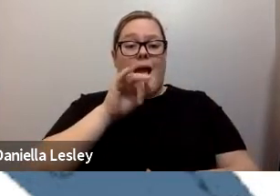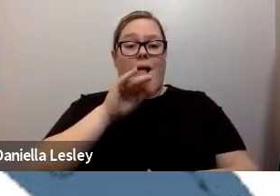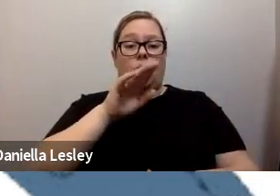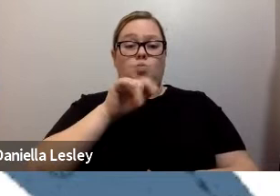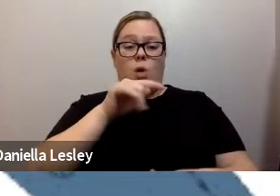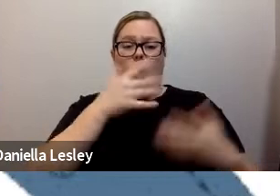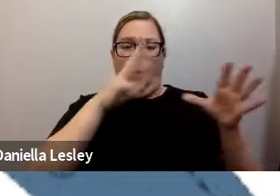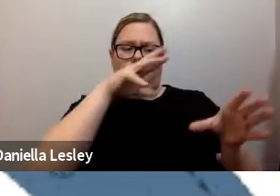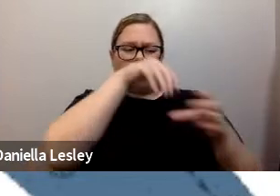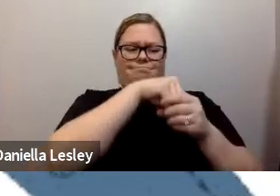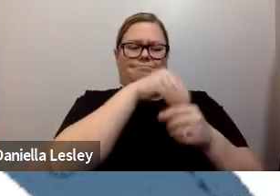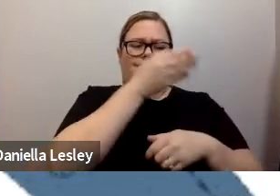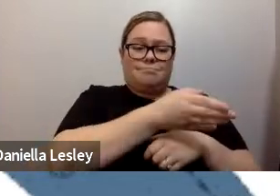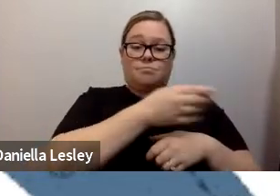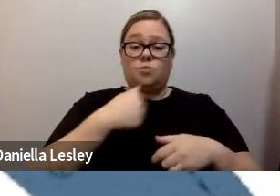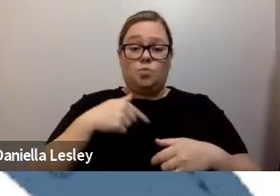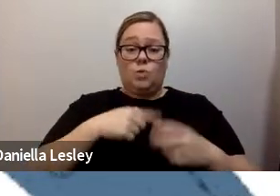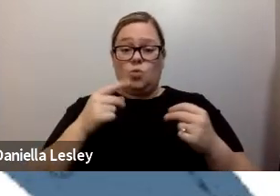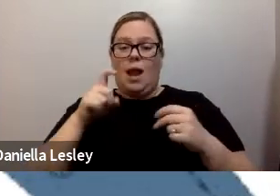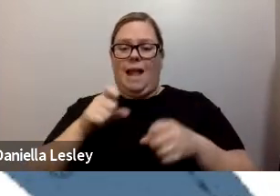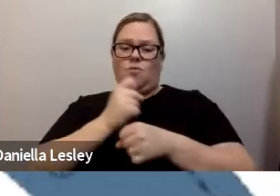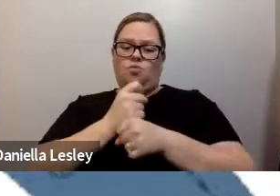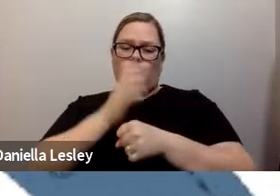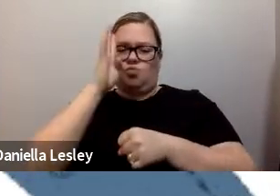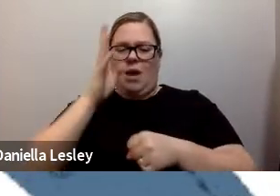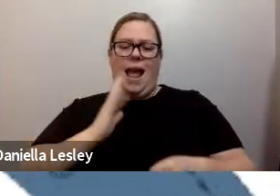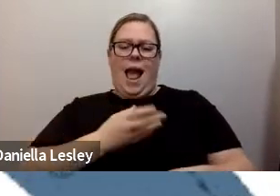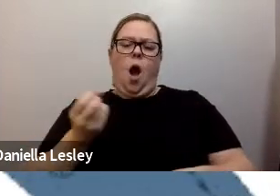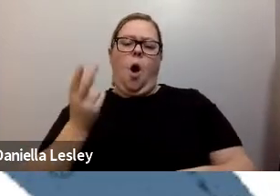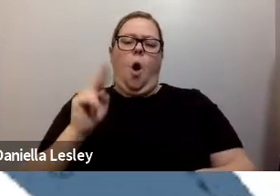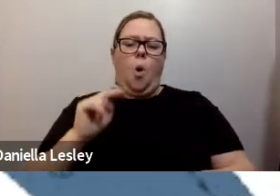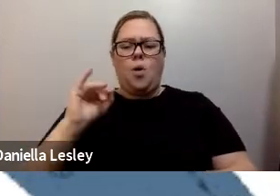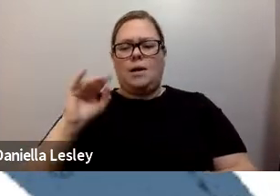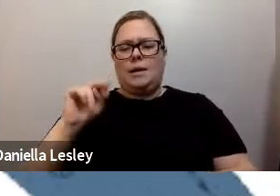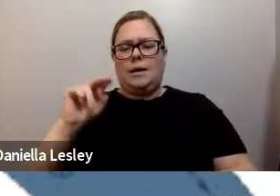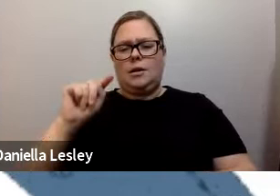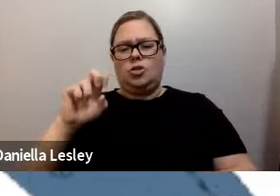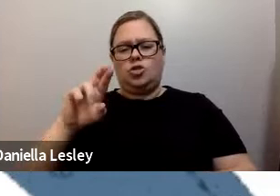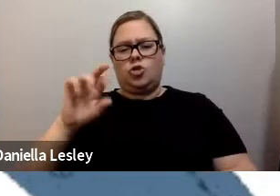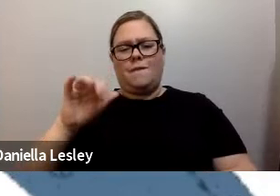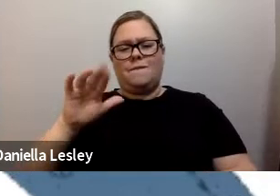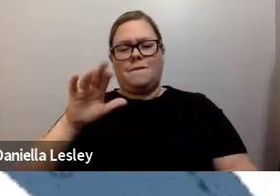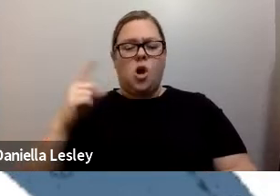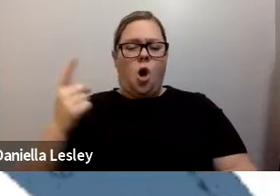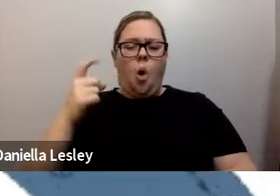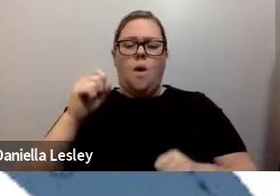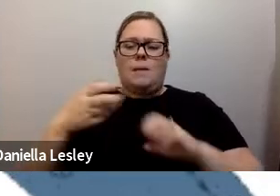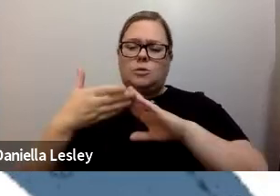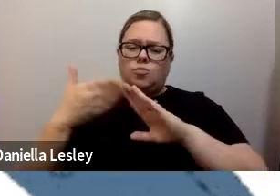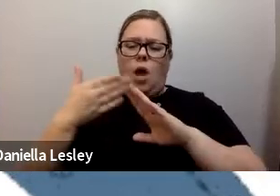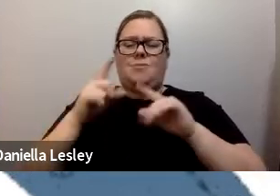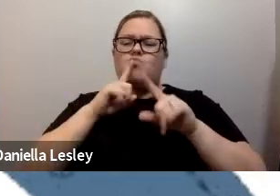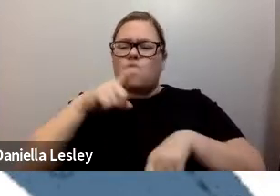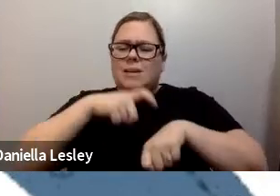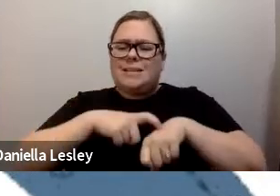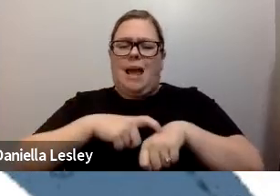there in the Wii. So what we had to do was create our own kind of interface here that would always be up and always be in real time and be